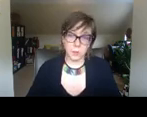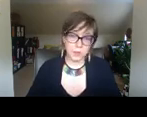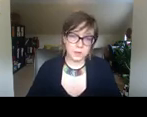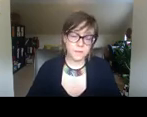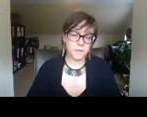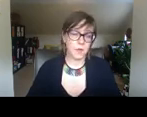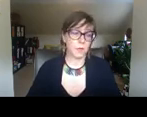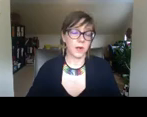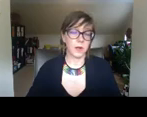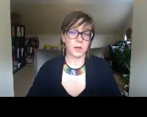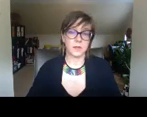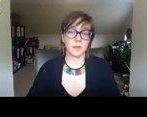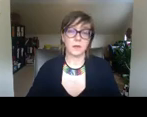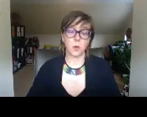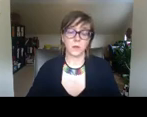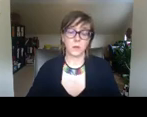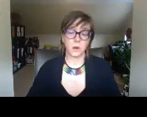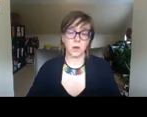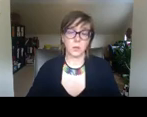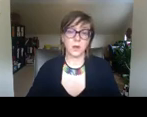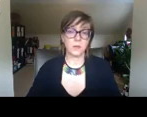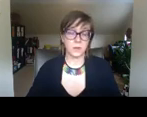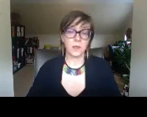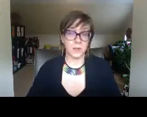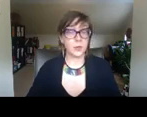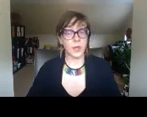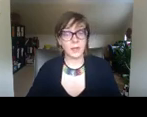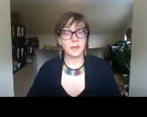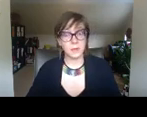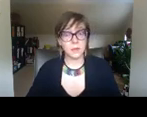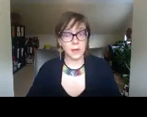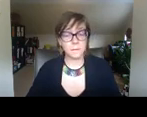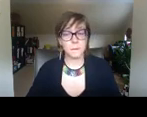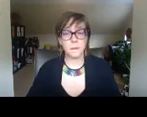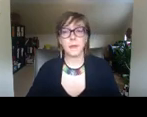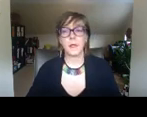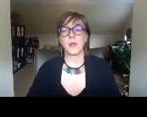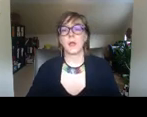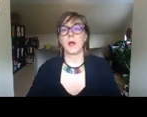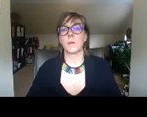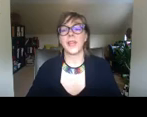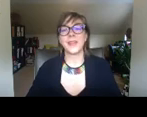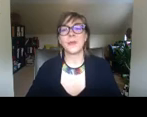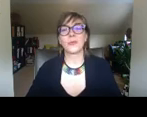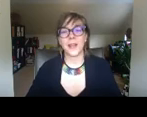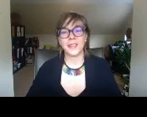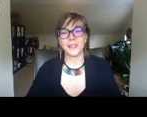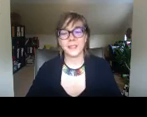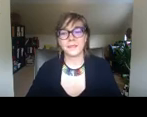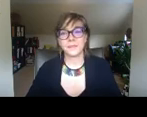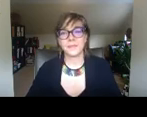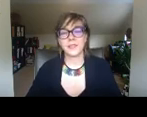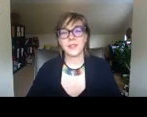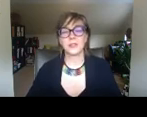recognizing your limits, recognizing what is going on and what you're feeling, and that it's okay to feel that. Getting more